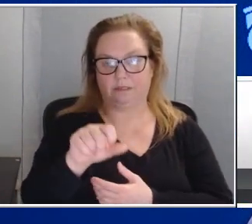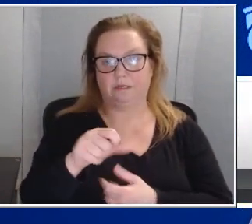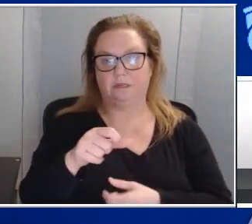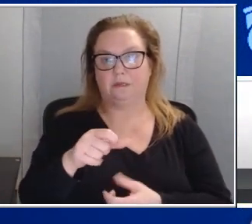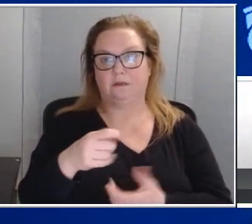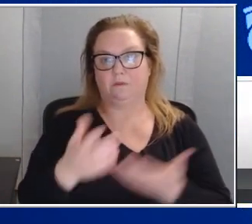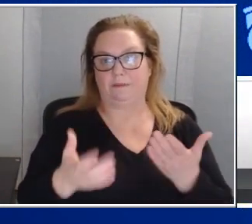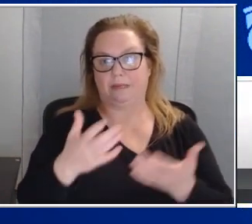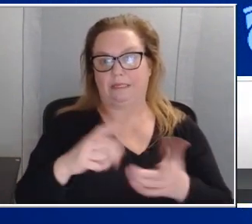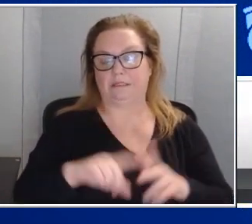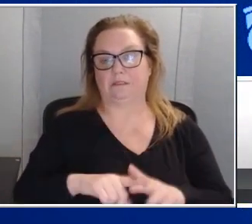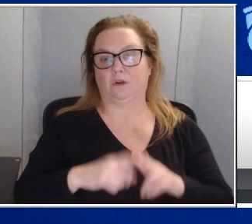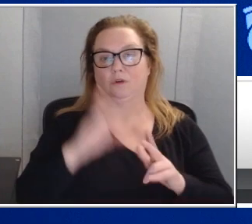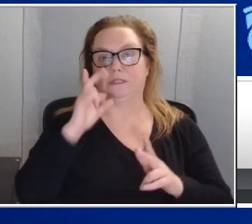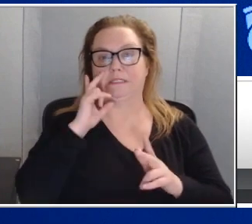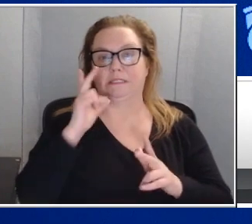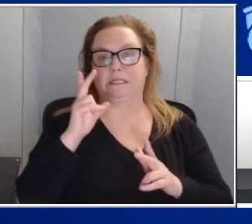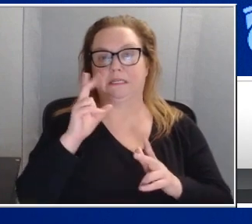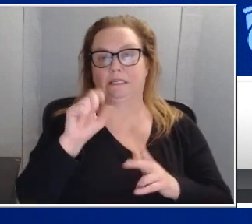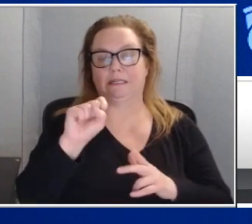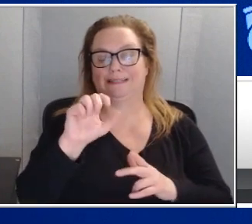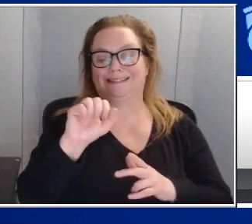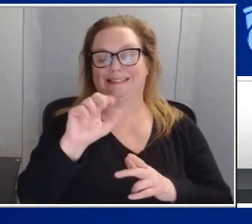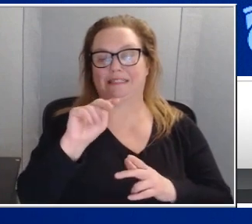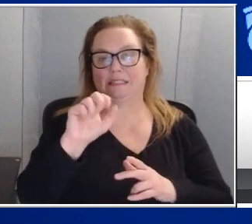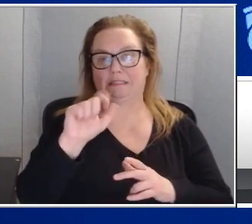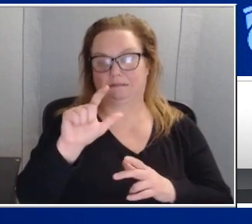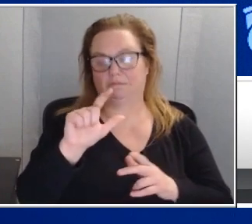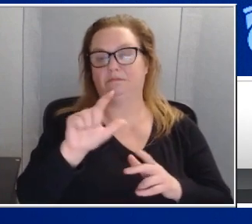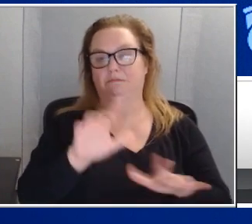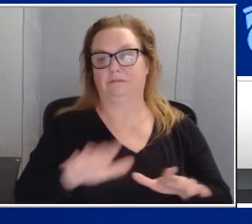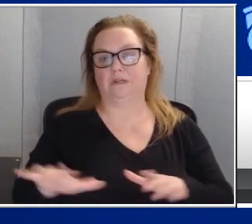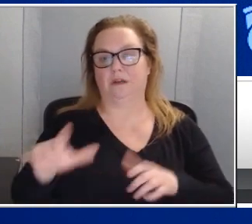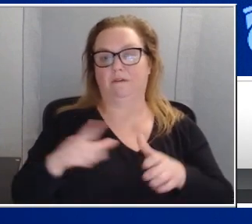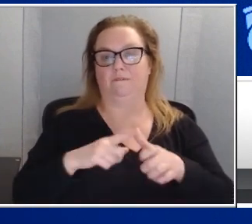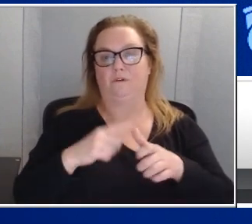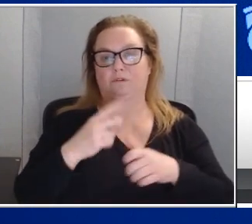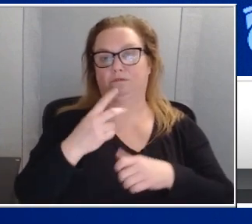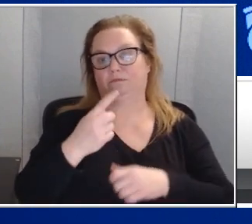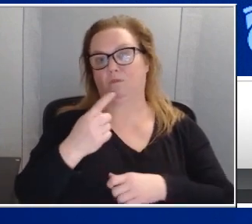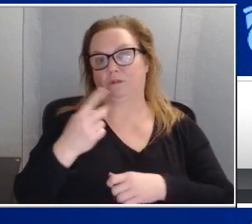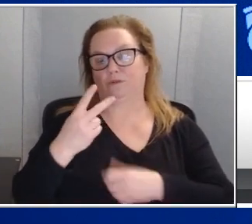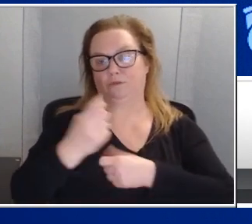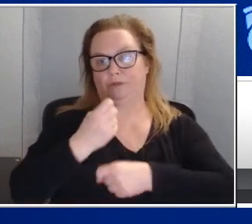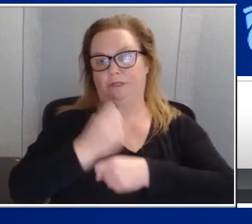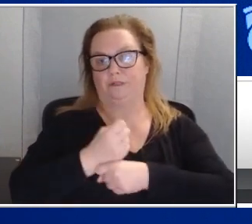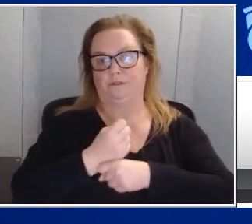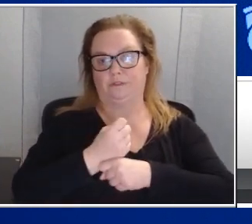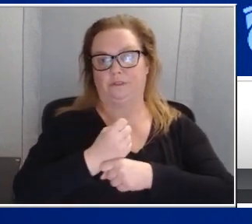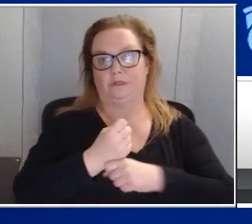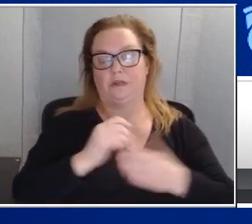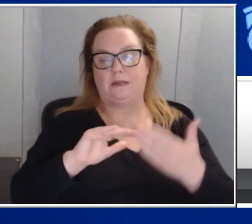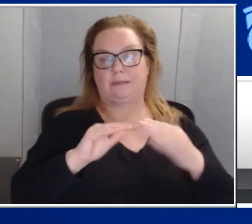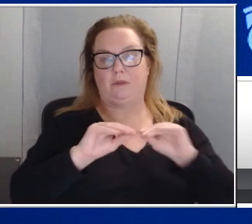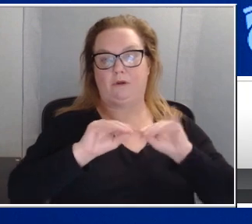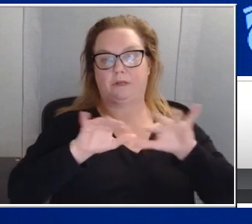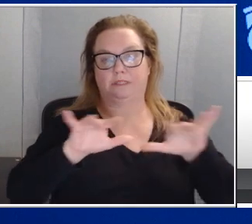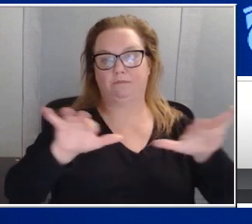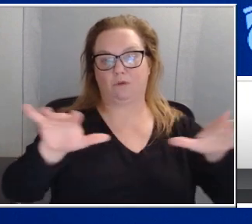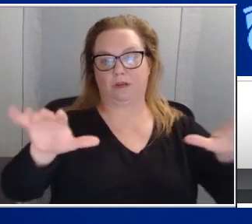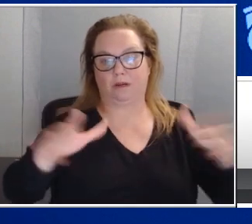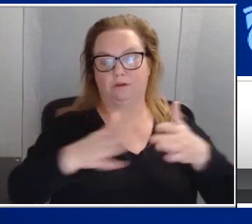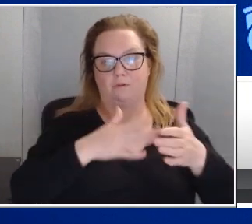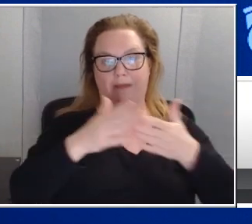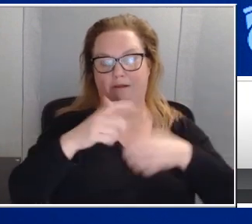see some sort of seasonality. You know, initially, those first 2 years, I think it was just community spread no matter what season it